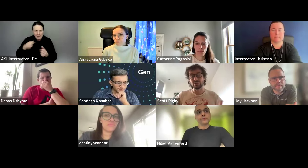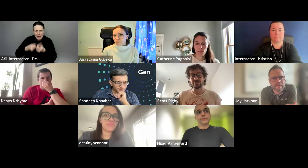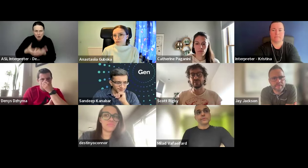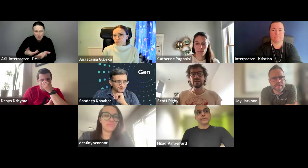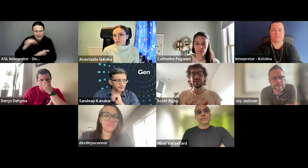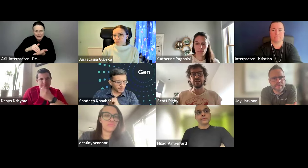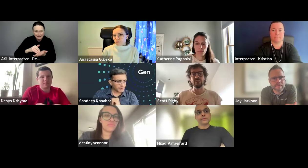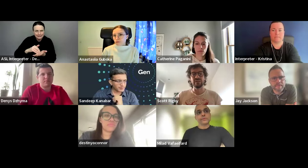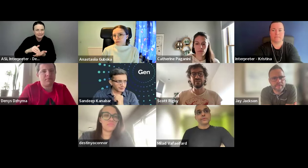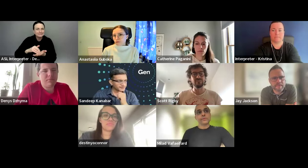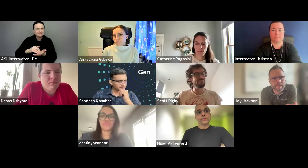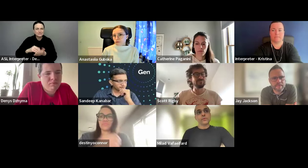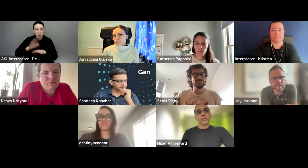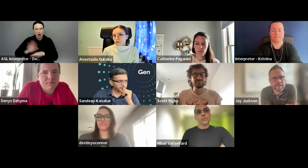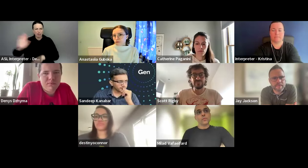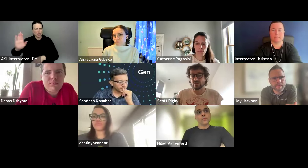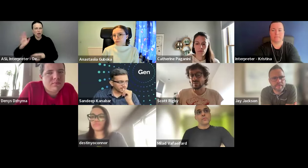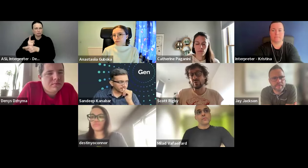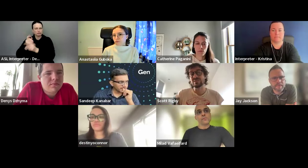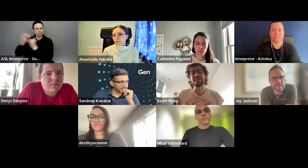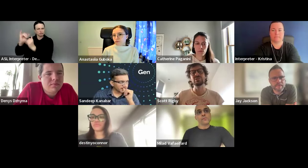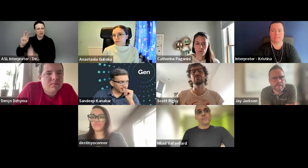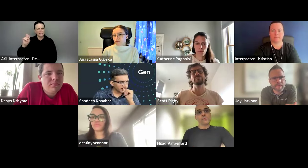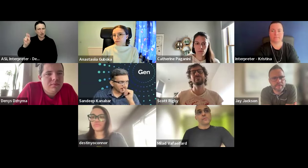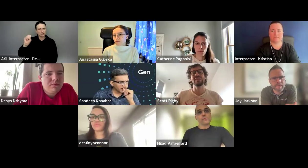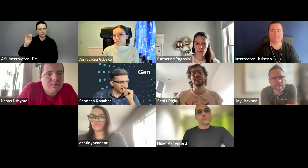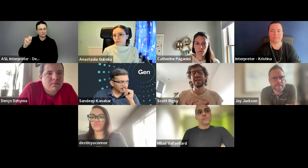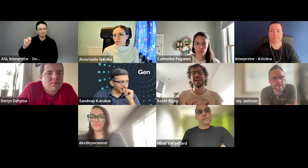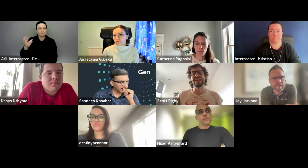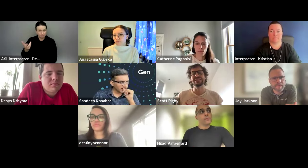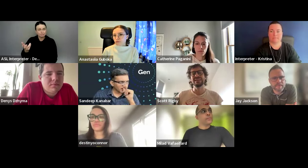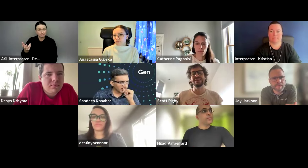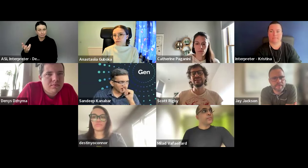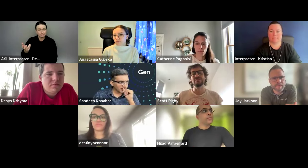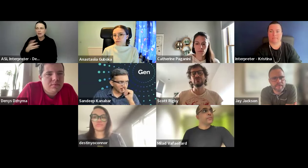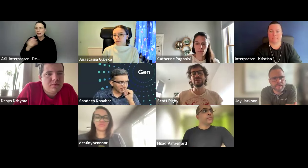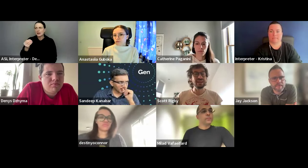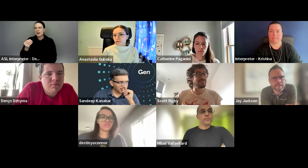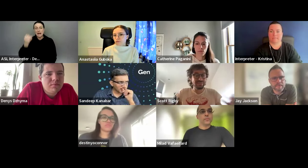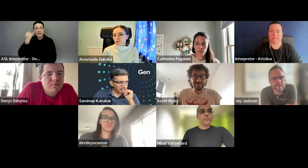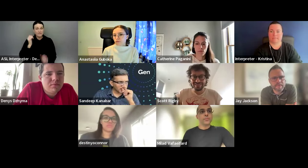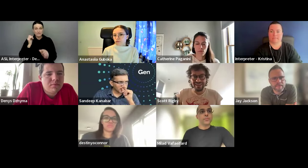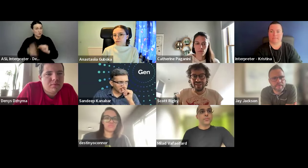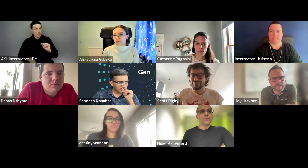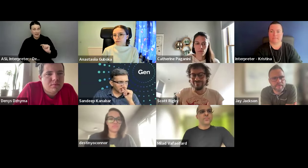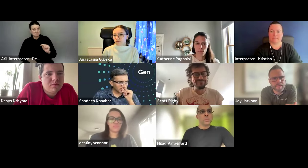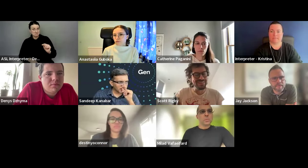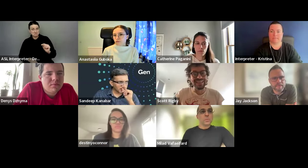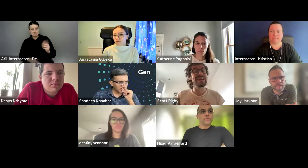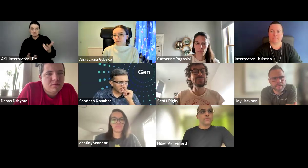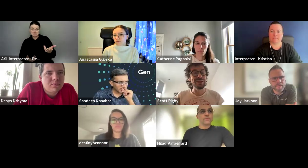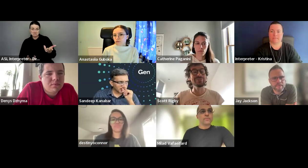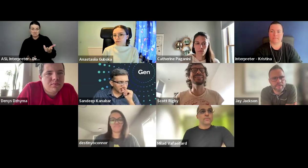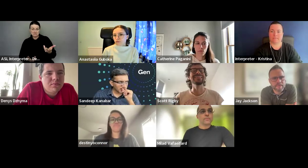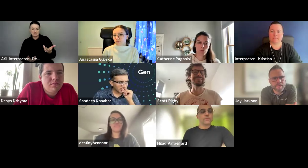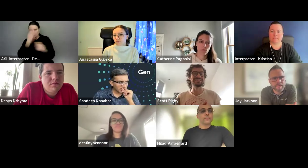on the versions of Helm that are supposed to be an issue. And if you can't,